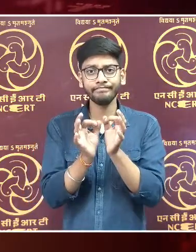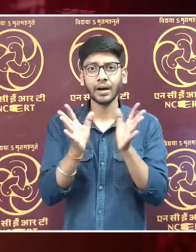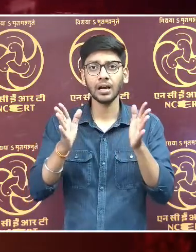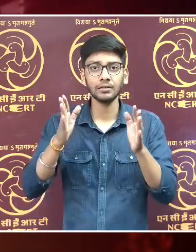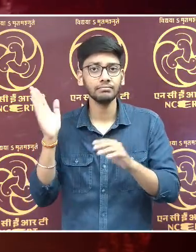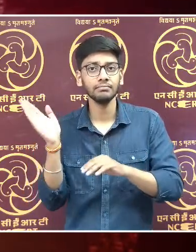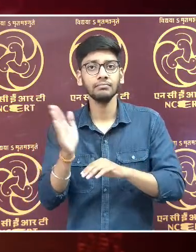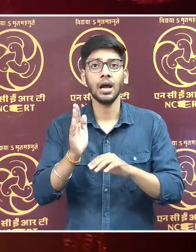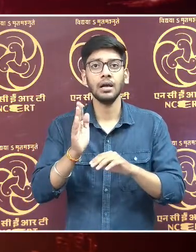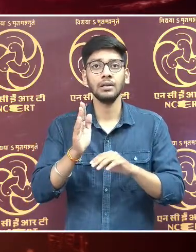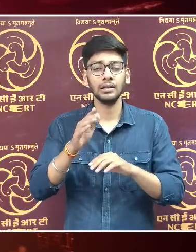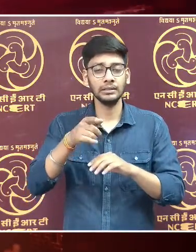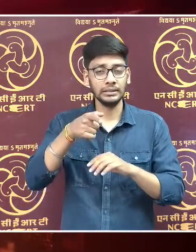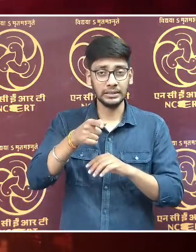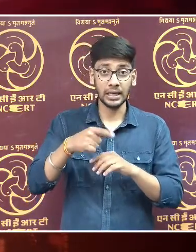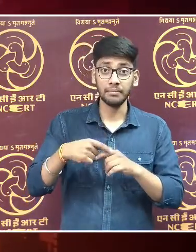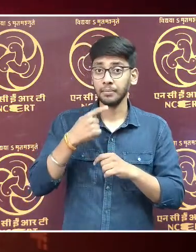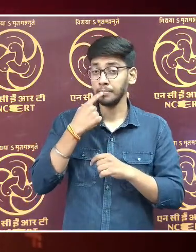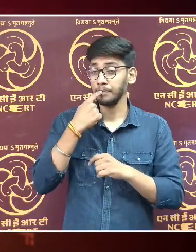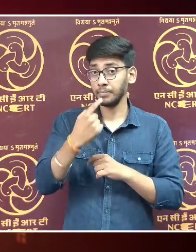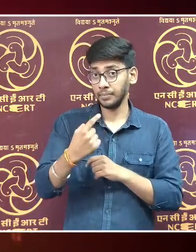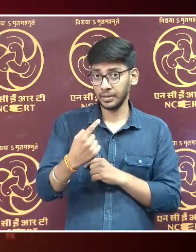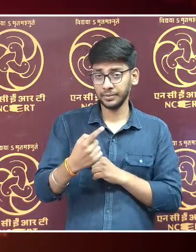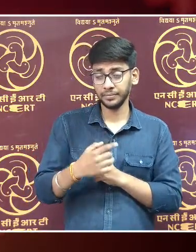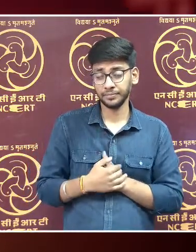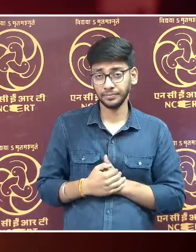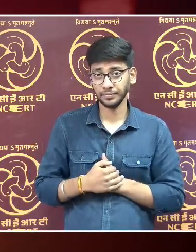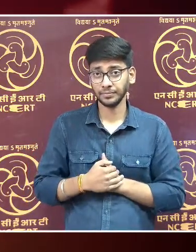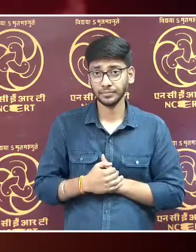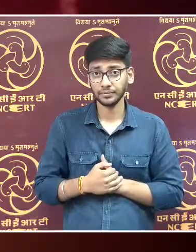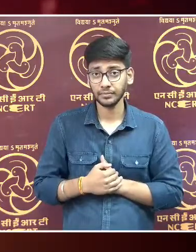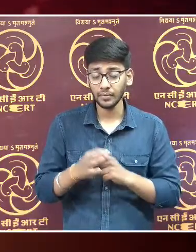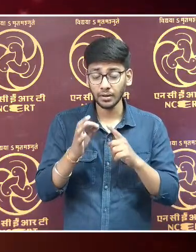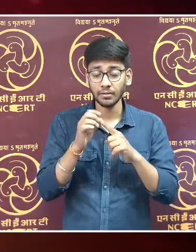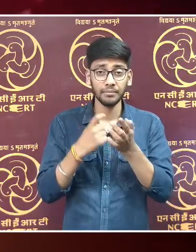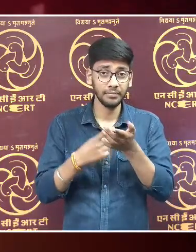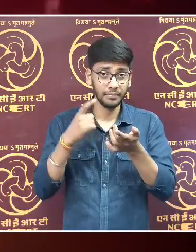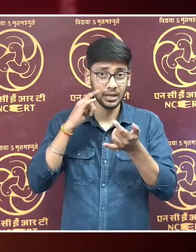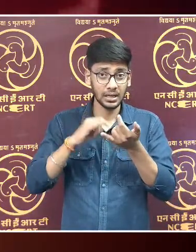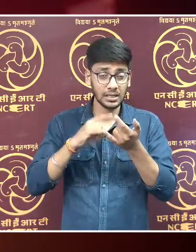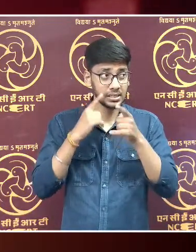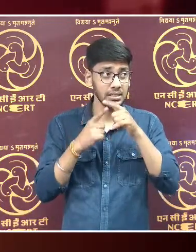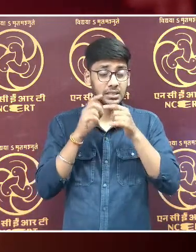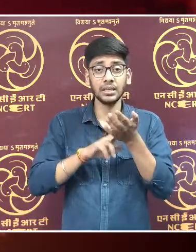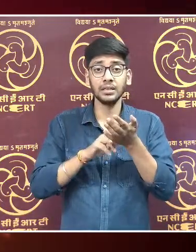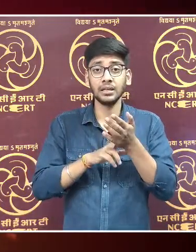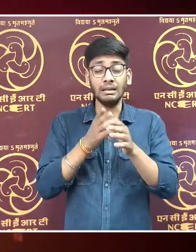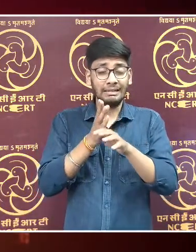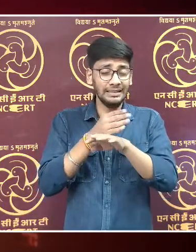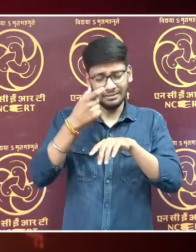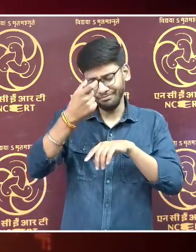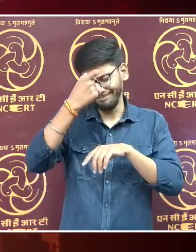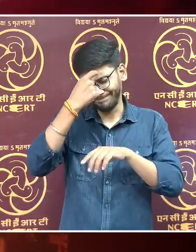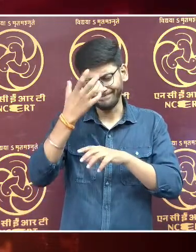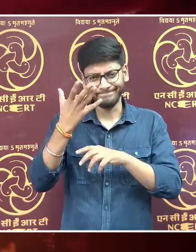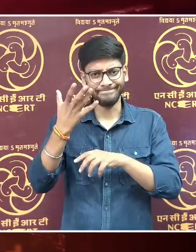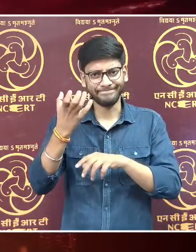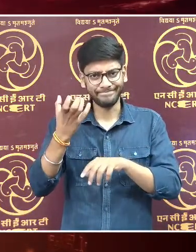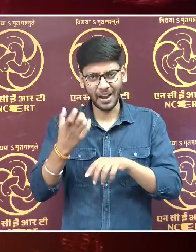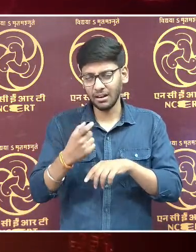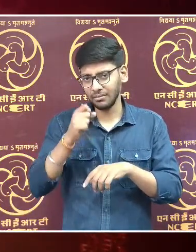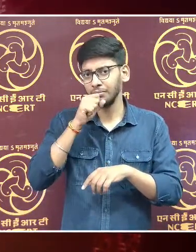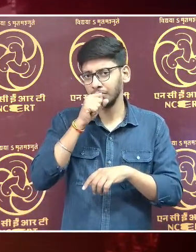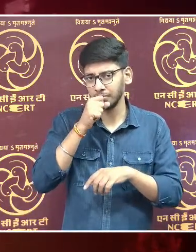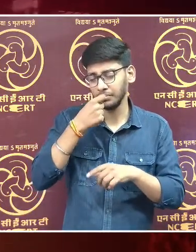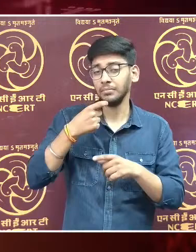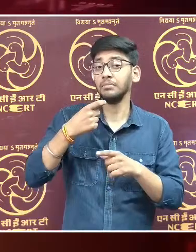and as I told you already, the persistent ear discharge or the ear pain because of the cold and cough, the infection that happens in the